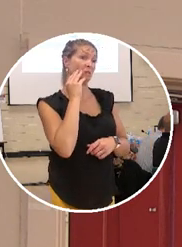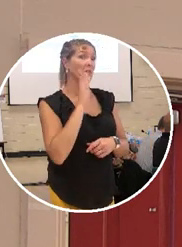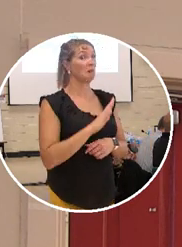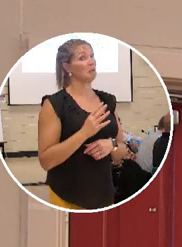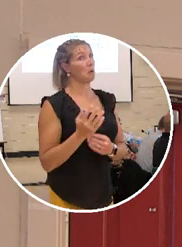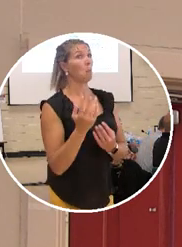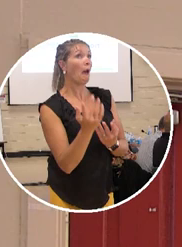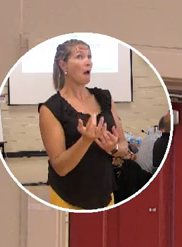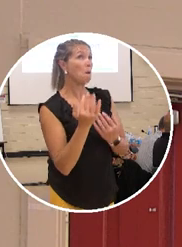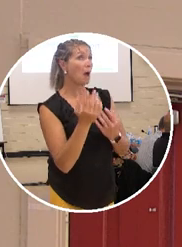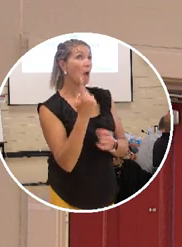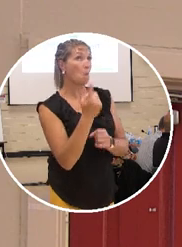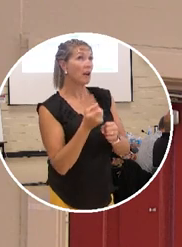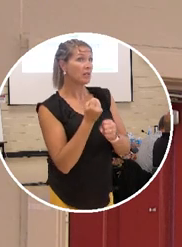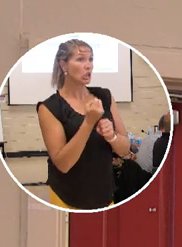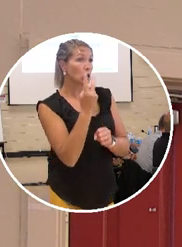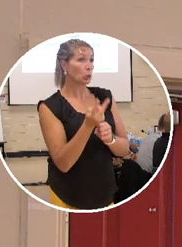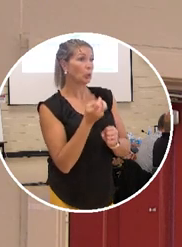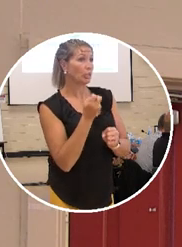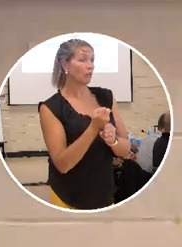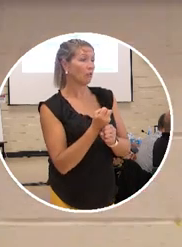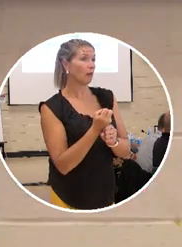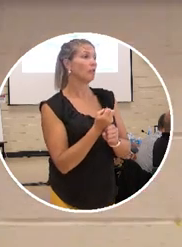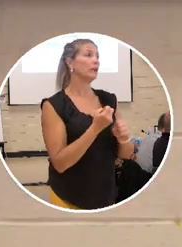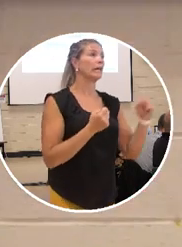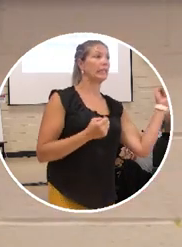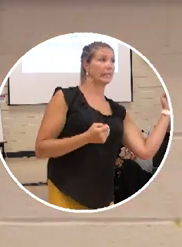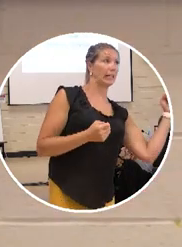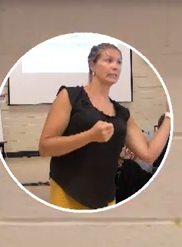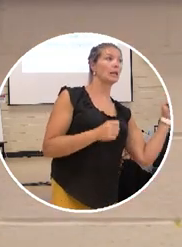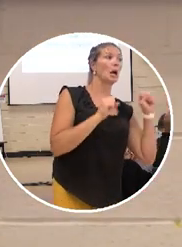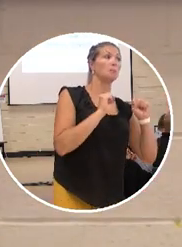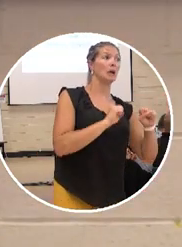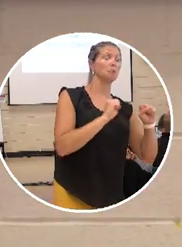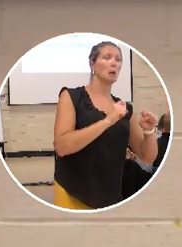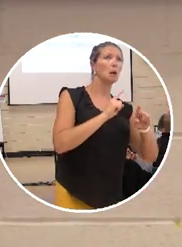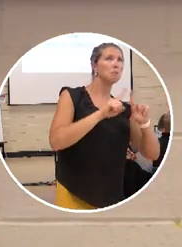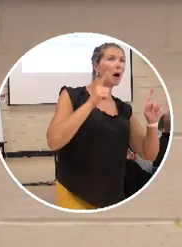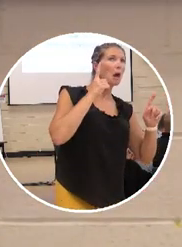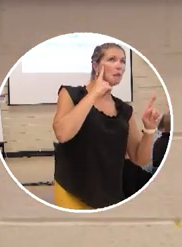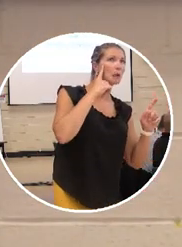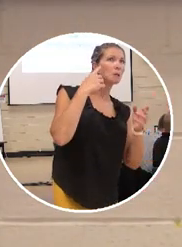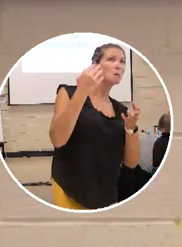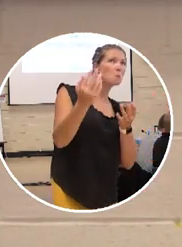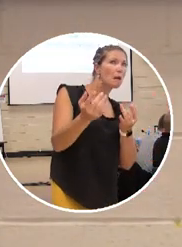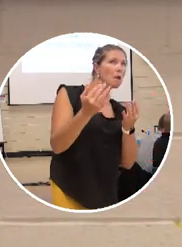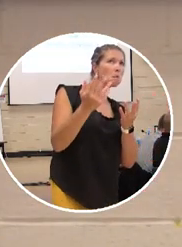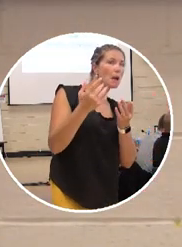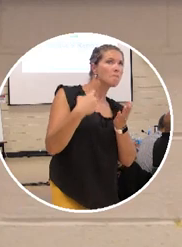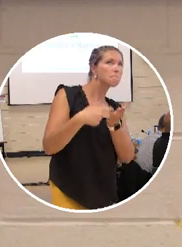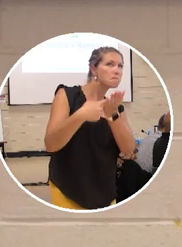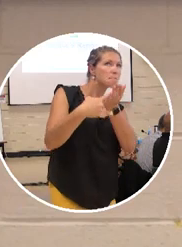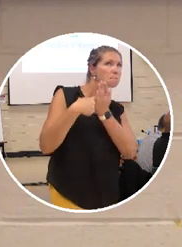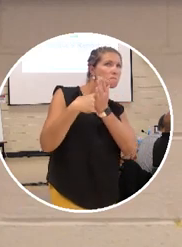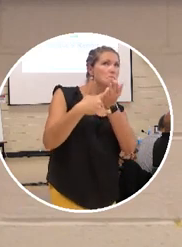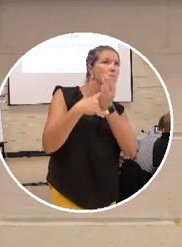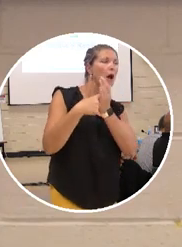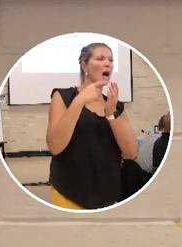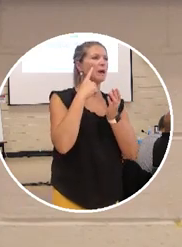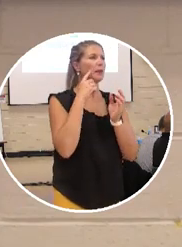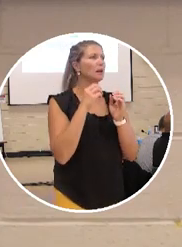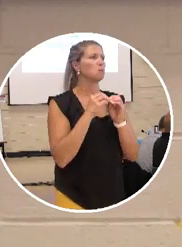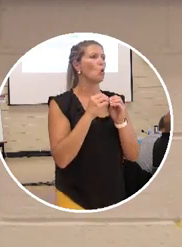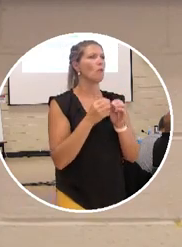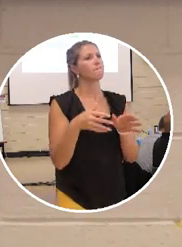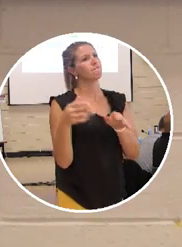two. Possibly, but I think the dialogue has been ongoing a little bit about this already, so it may be a swifter